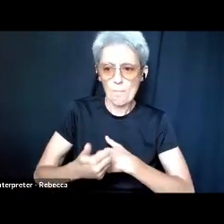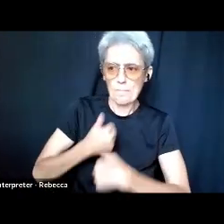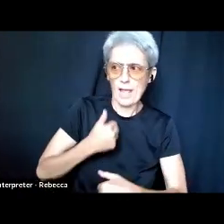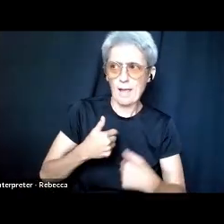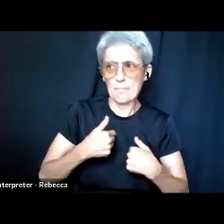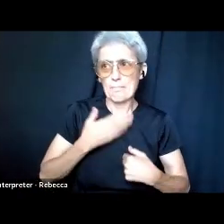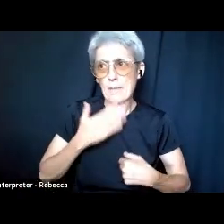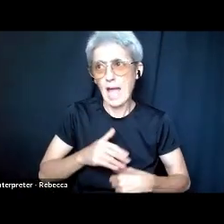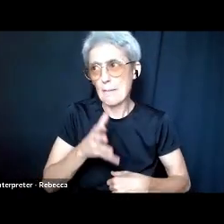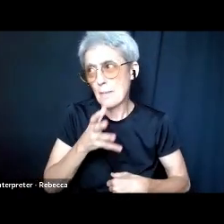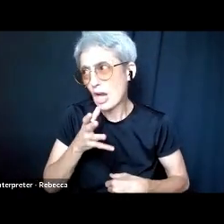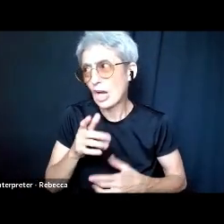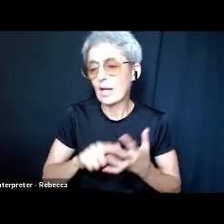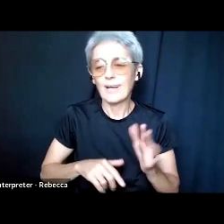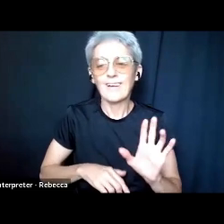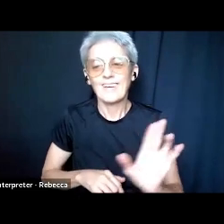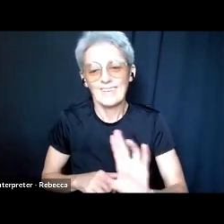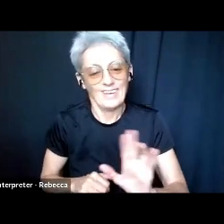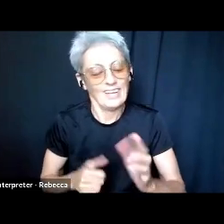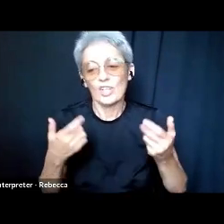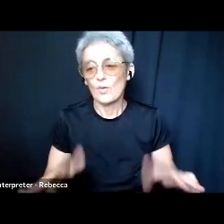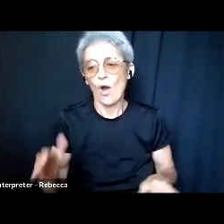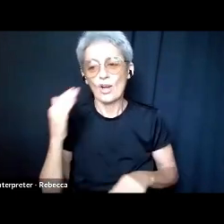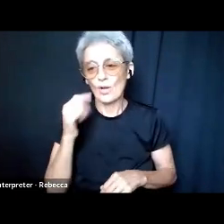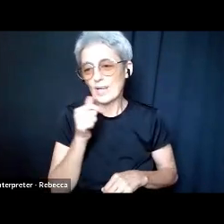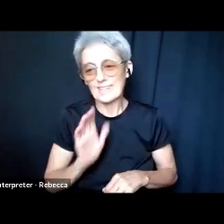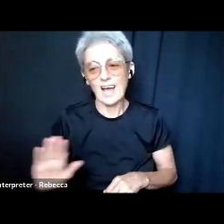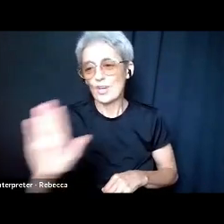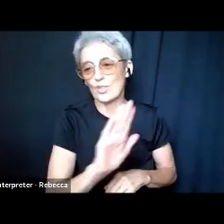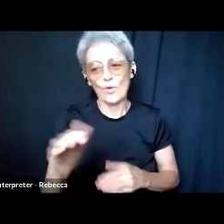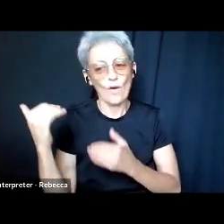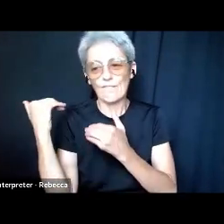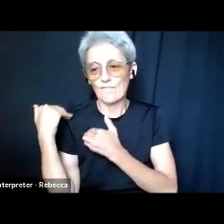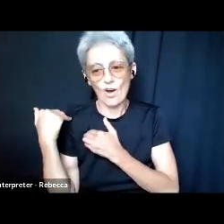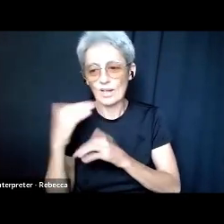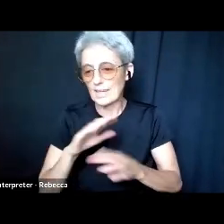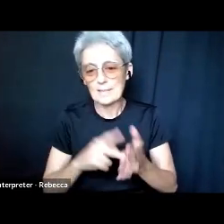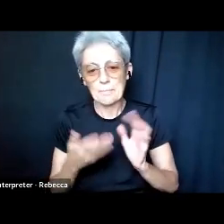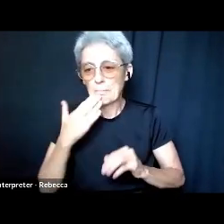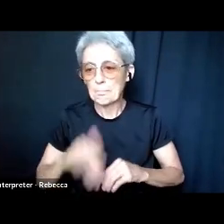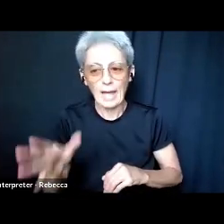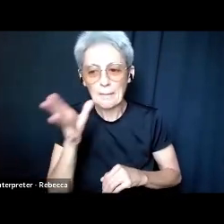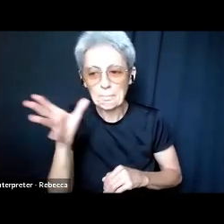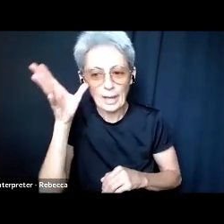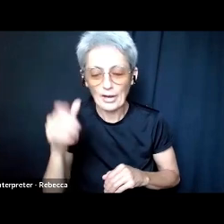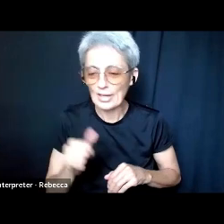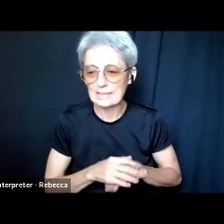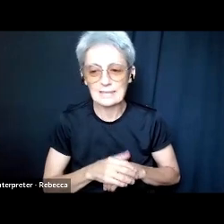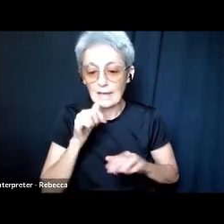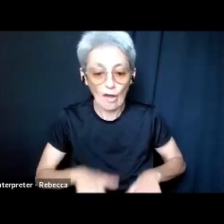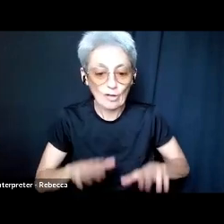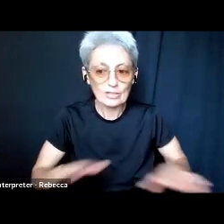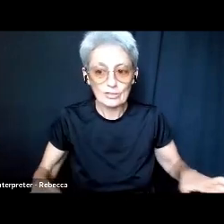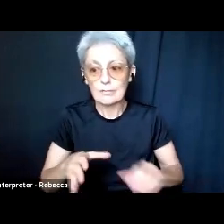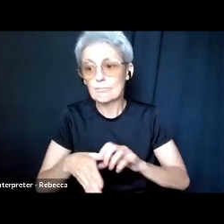tell you, you probably already know, it is not. This is not a reflection on parenting. This is a